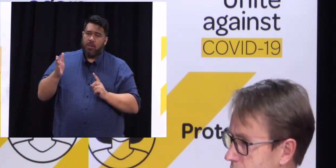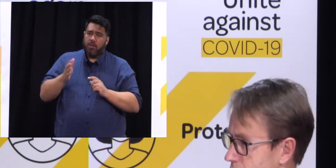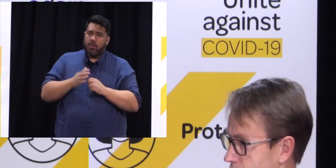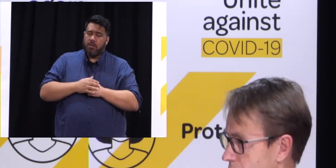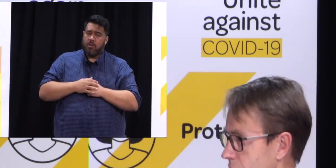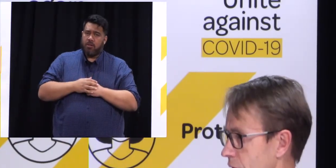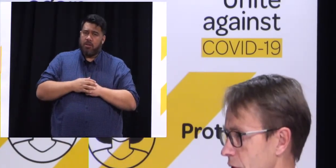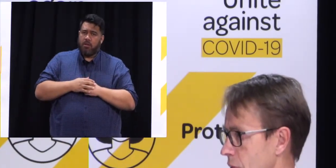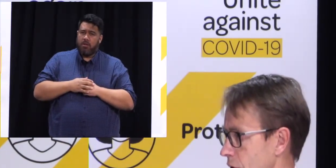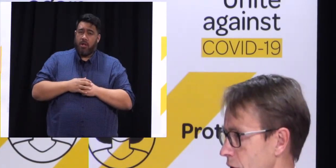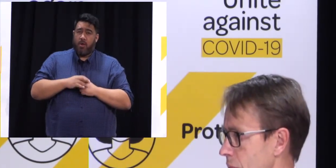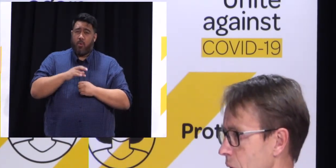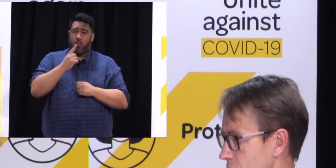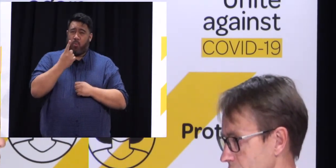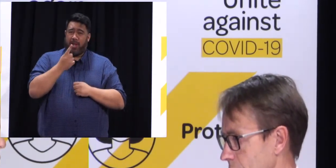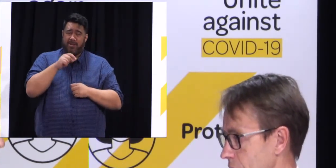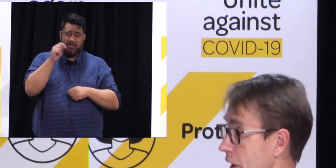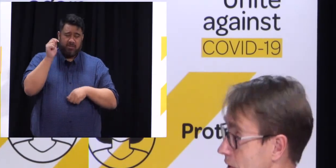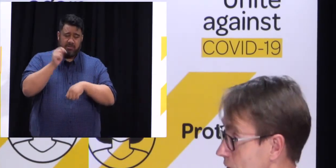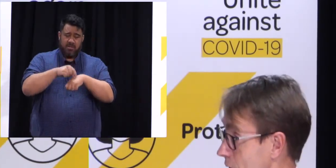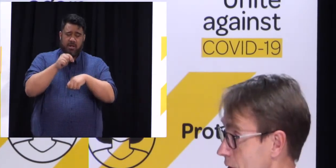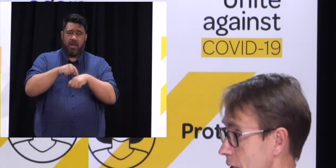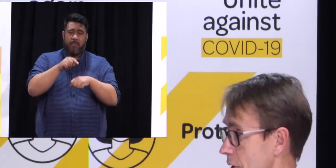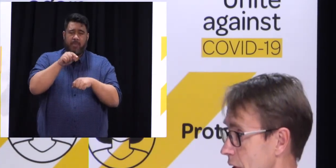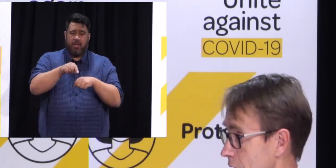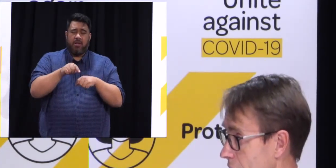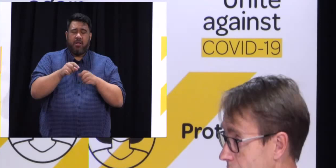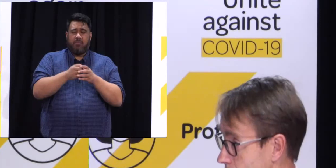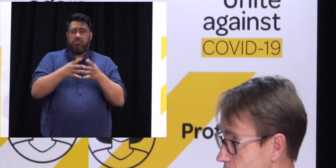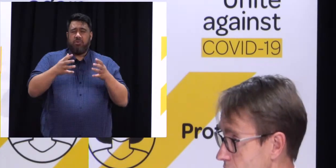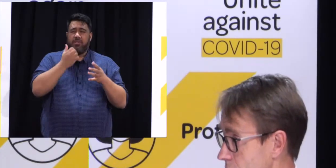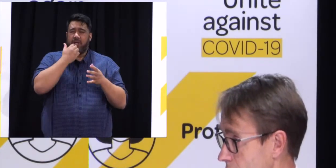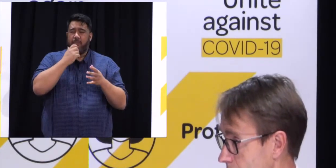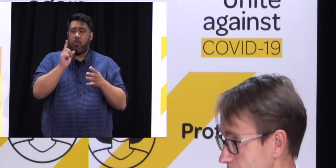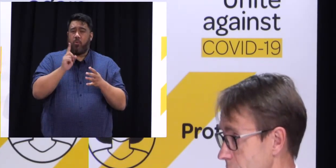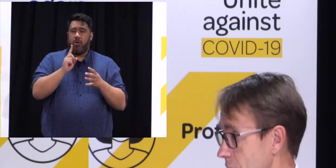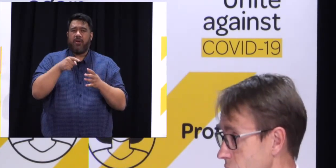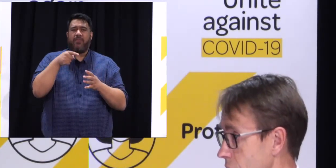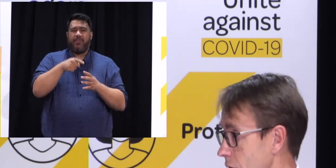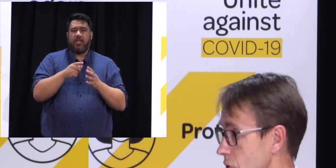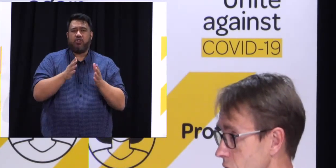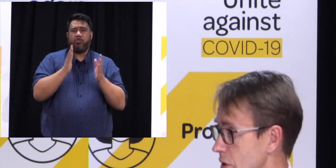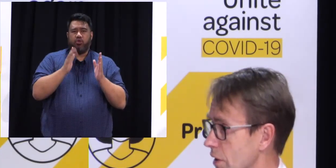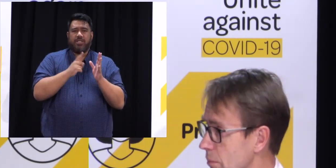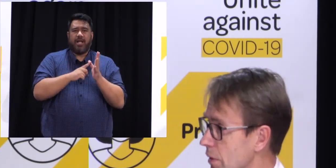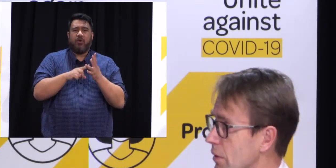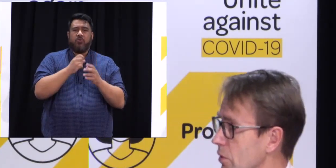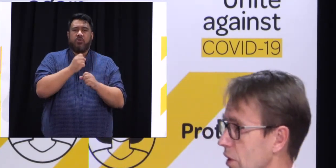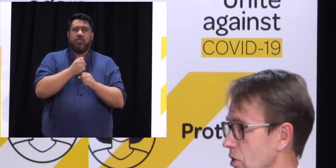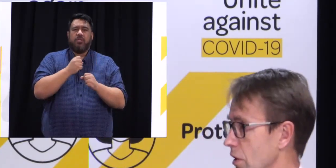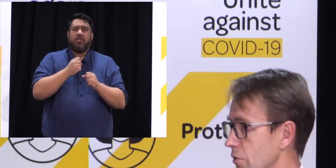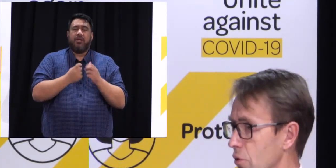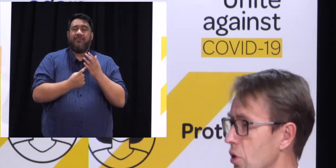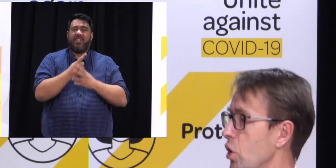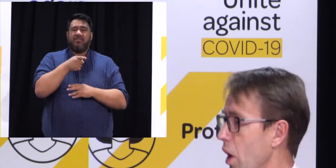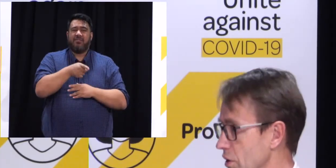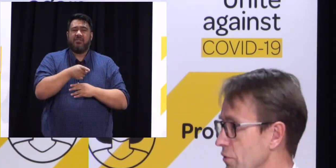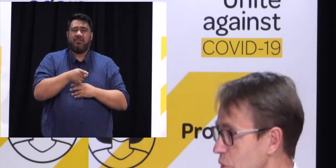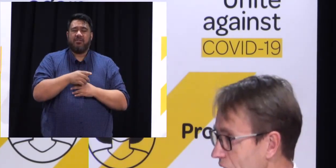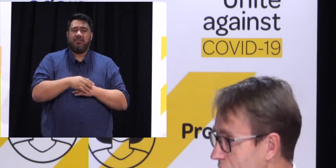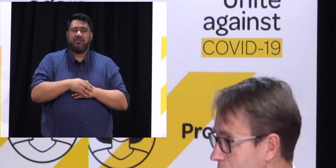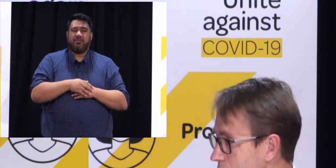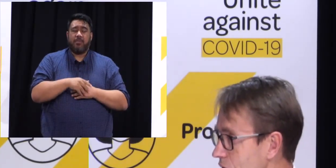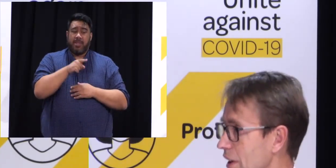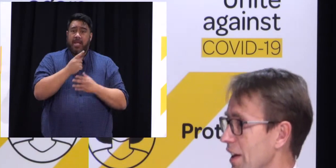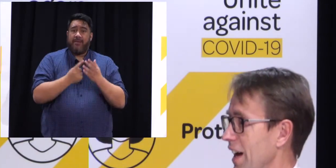event, the single event with the most number of cases is the AOG Assembly of God church event, but that was actually for quite a